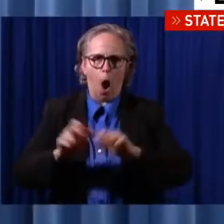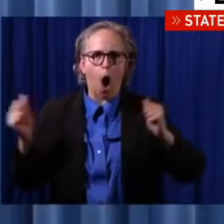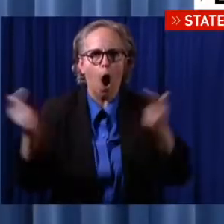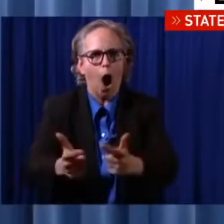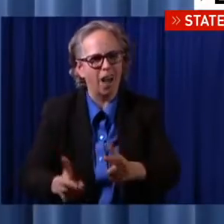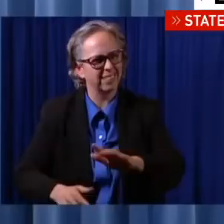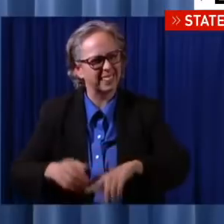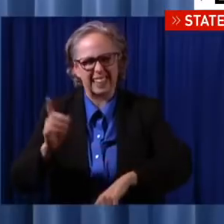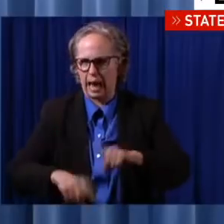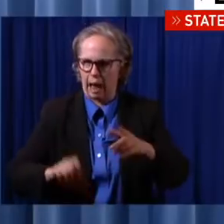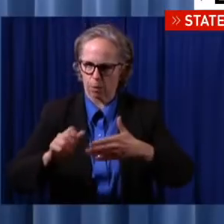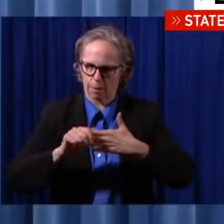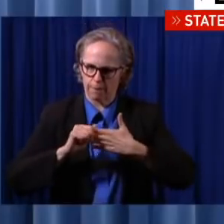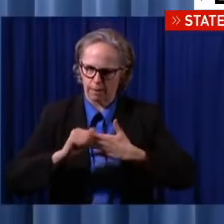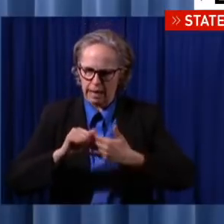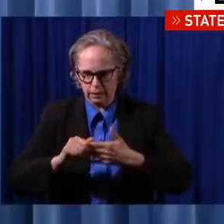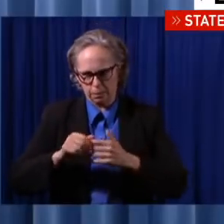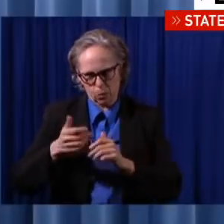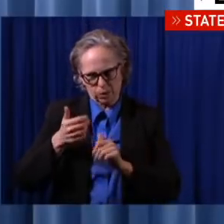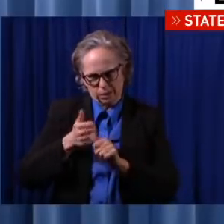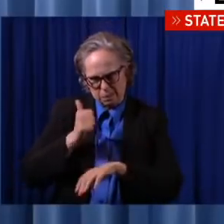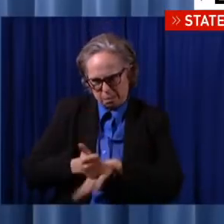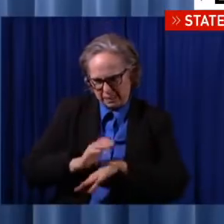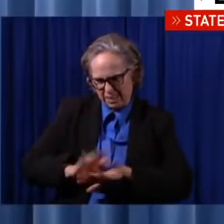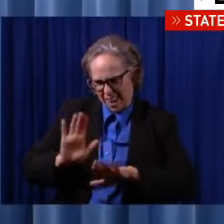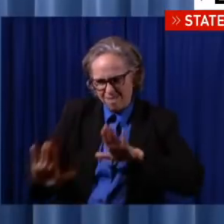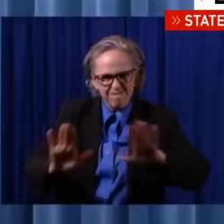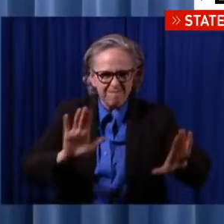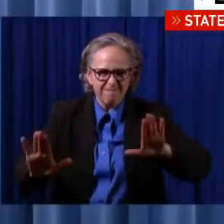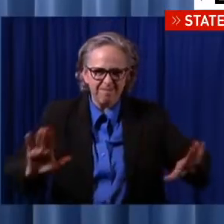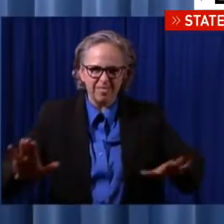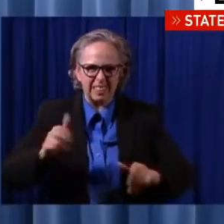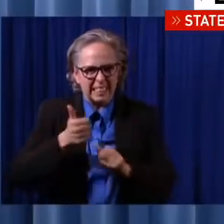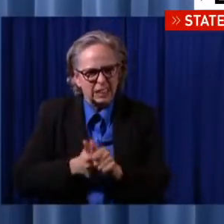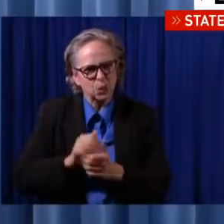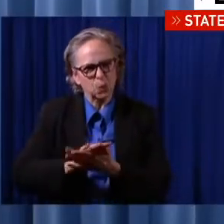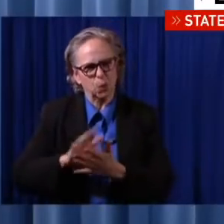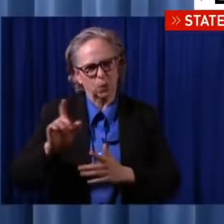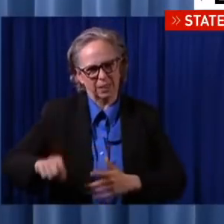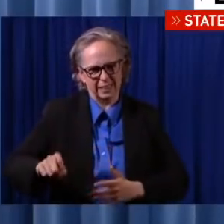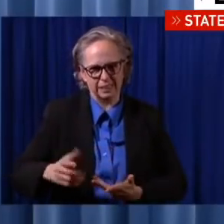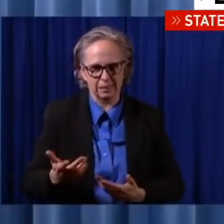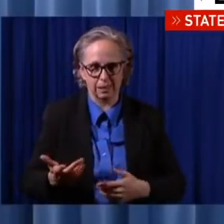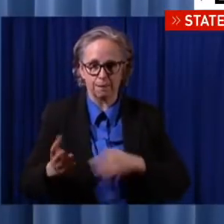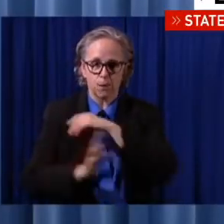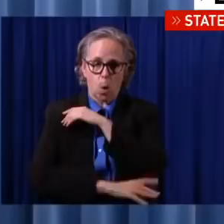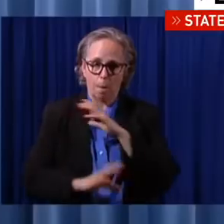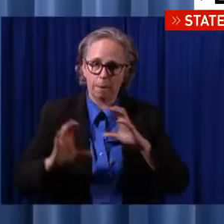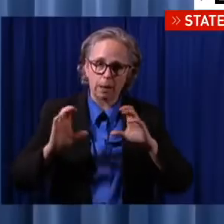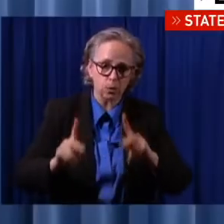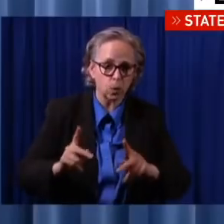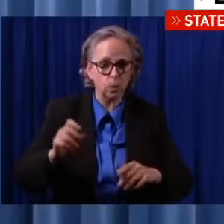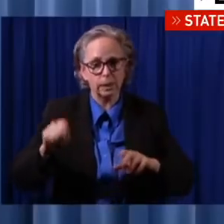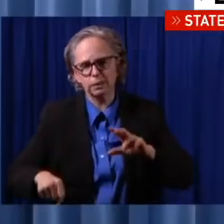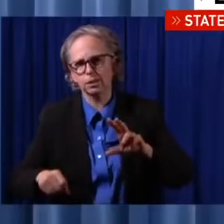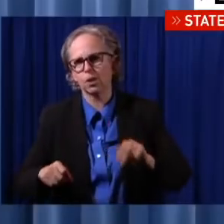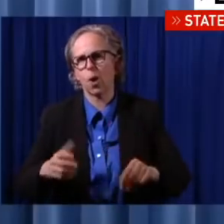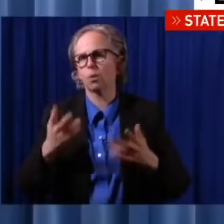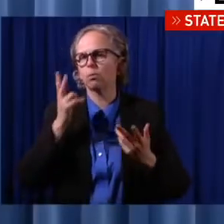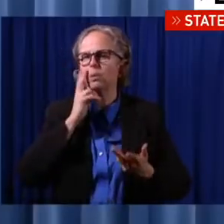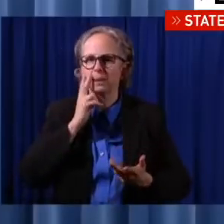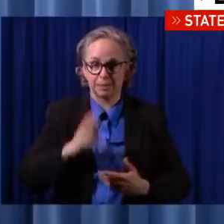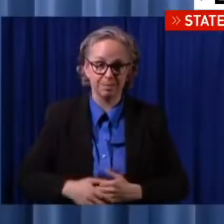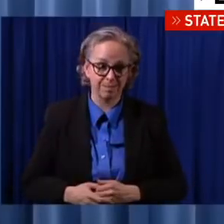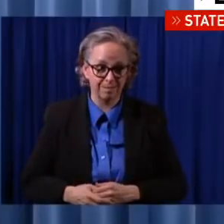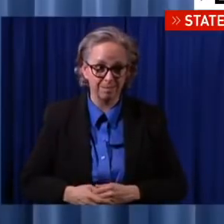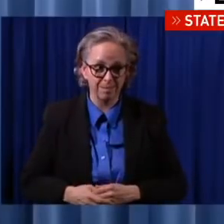when they make decisions going forward in the fall. Thank you. More on that,